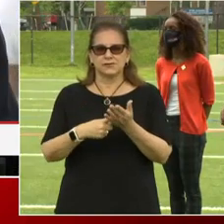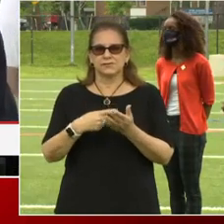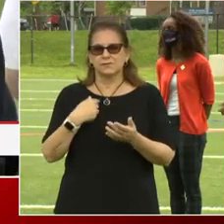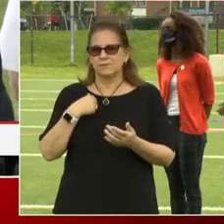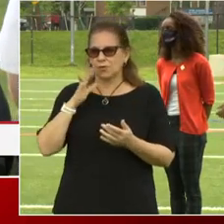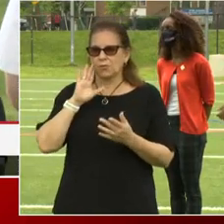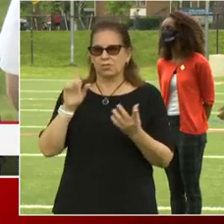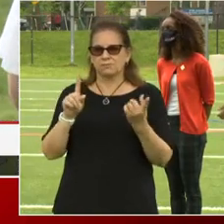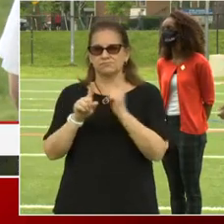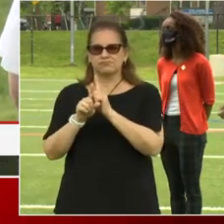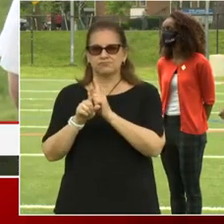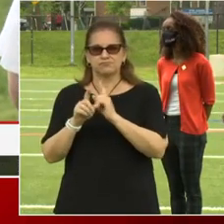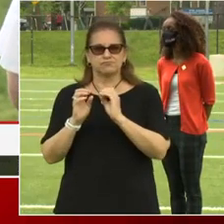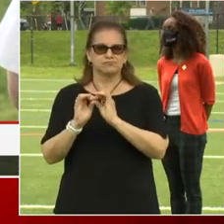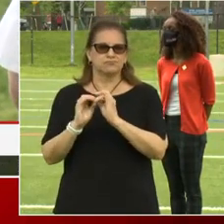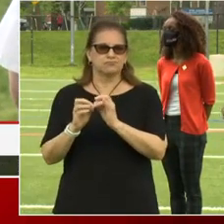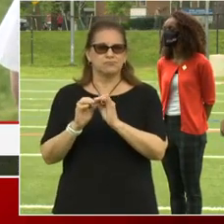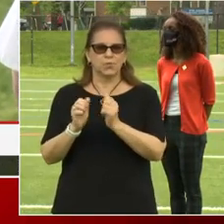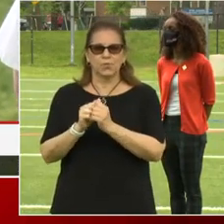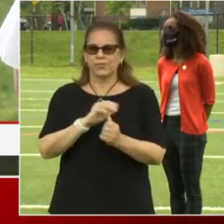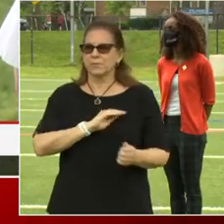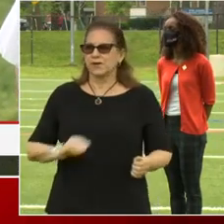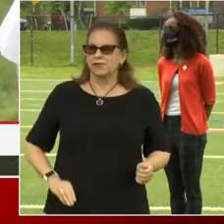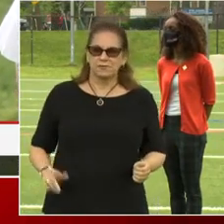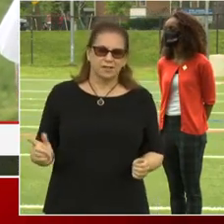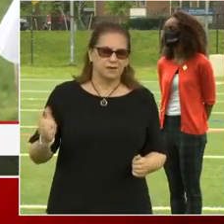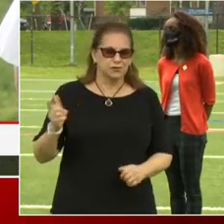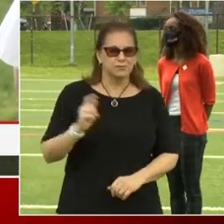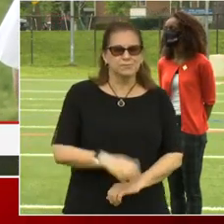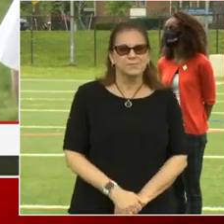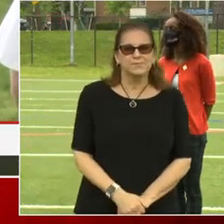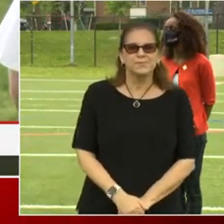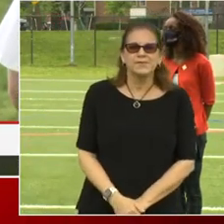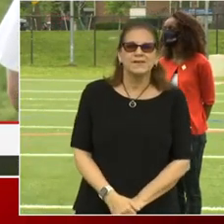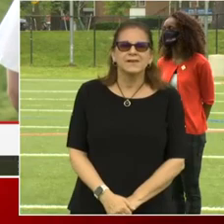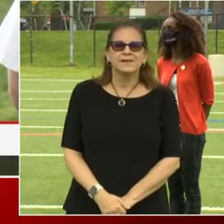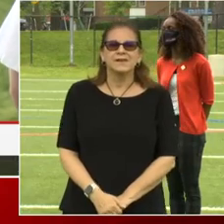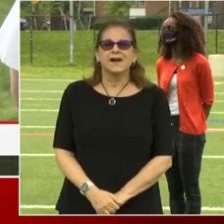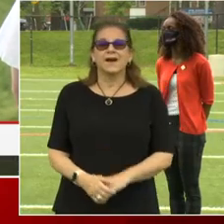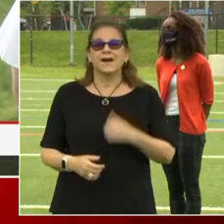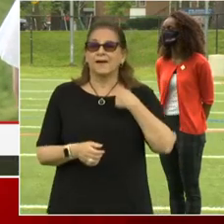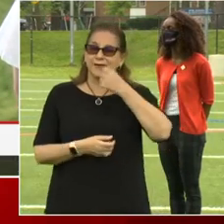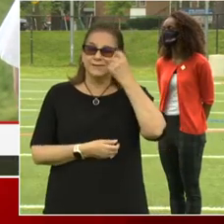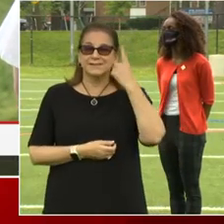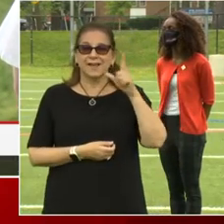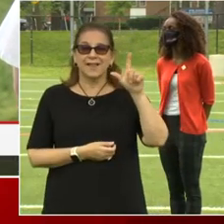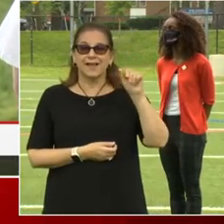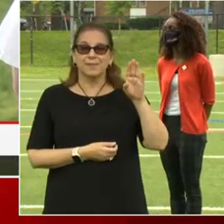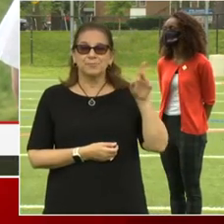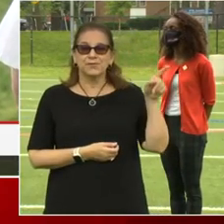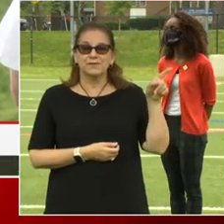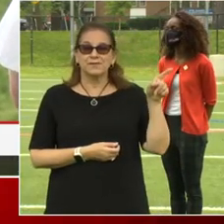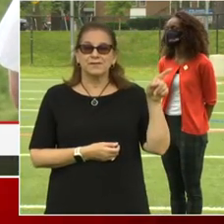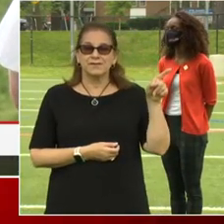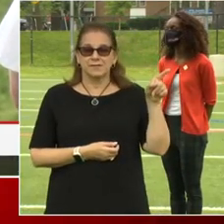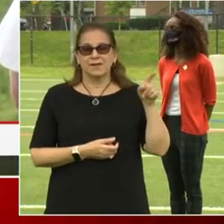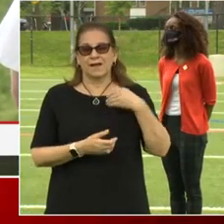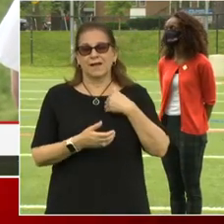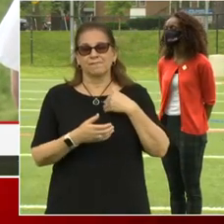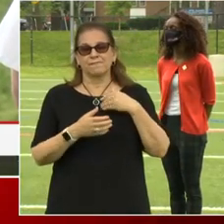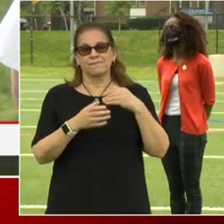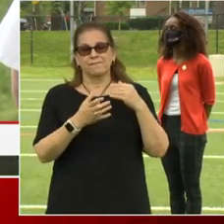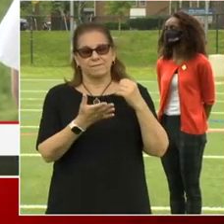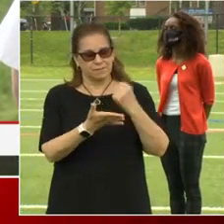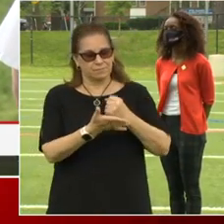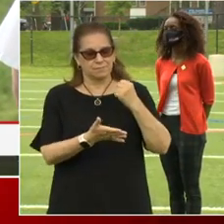makes me uncomfortable. But my understanding is that the lab is or is going to be losing its accreditation. And if it loses